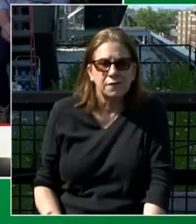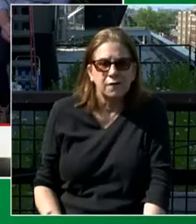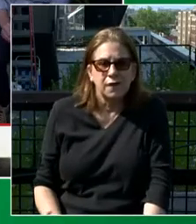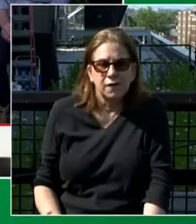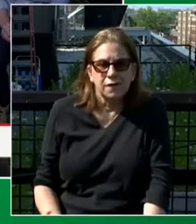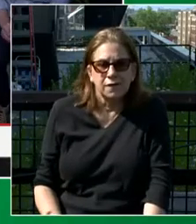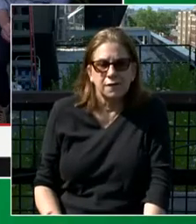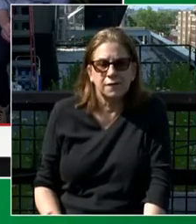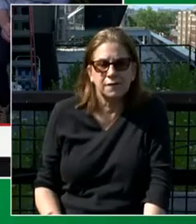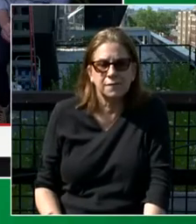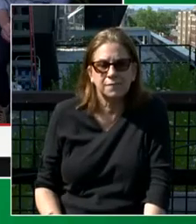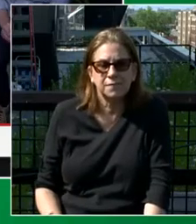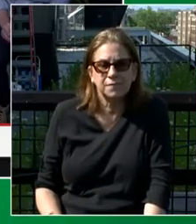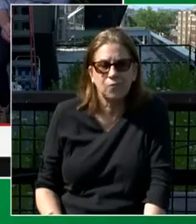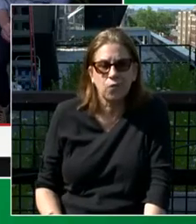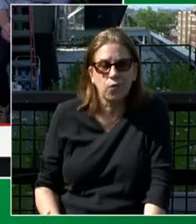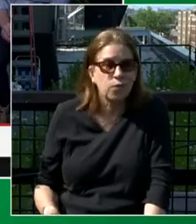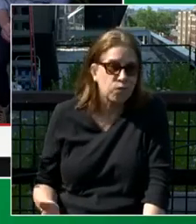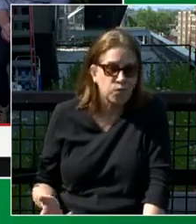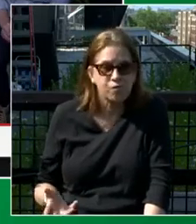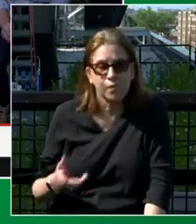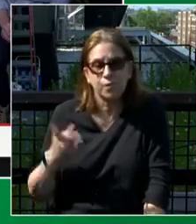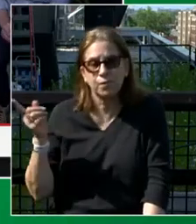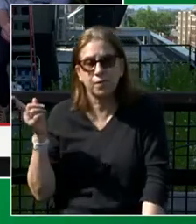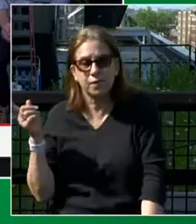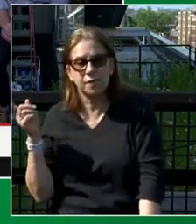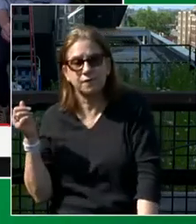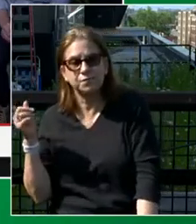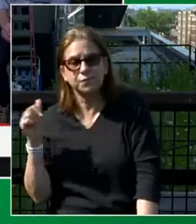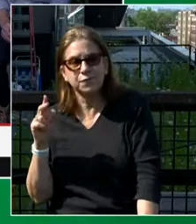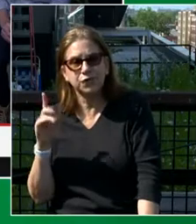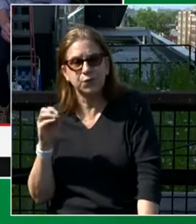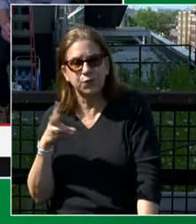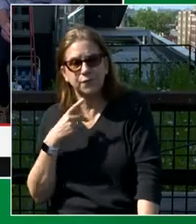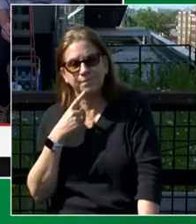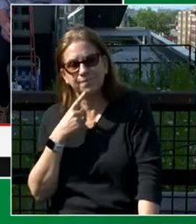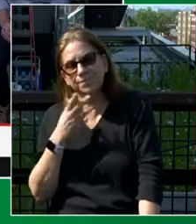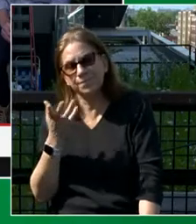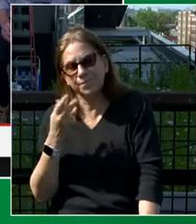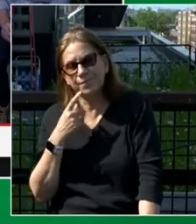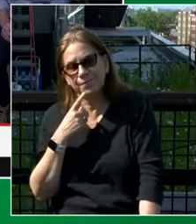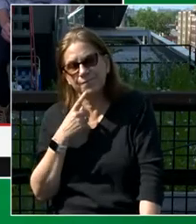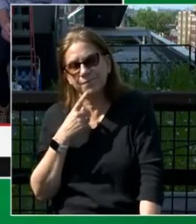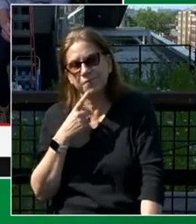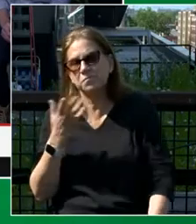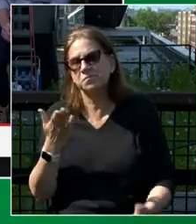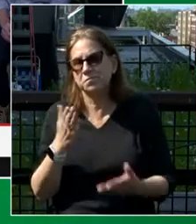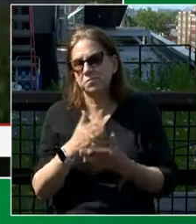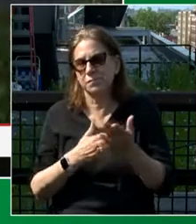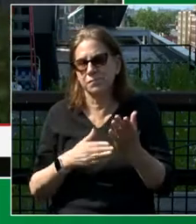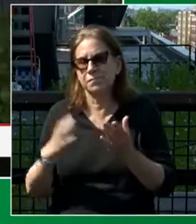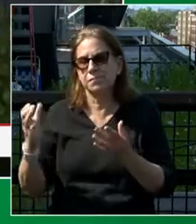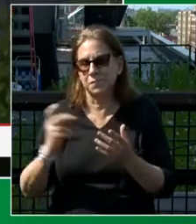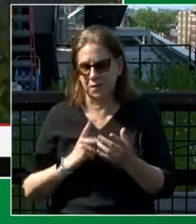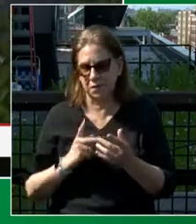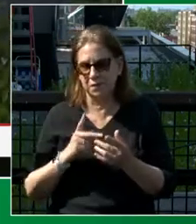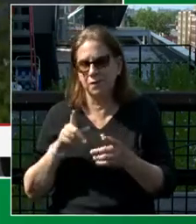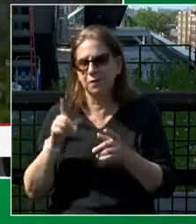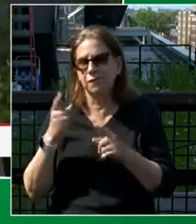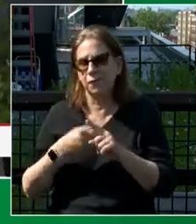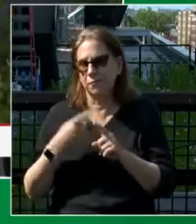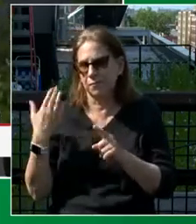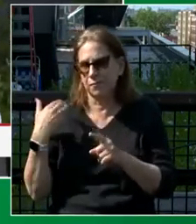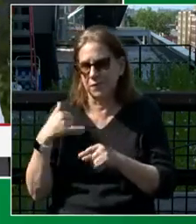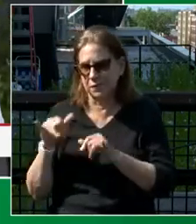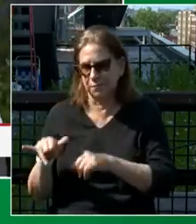new to the industry? So yeah, we've seen a mix, right? There has certainly been an exodus from,